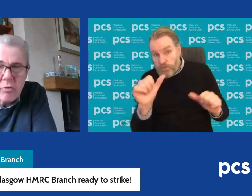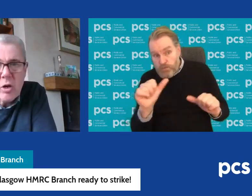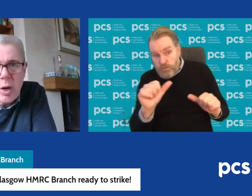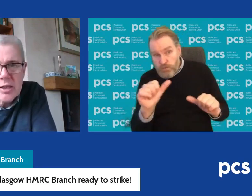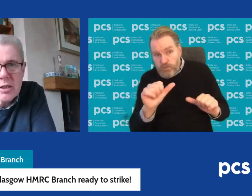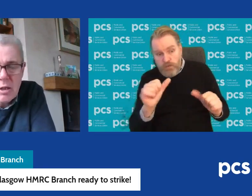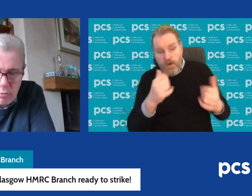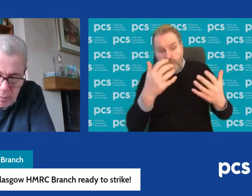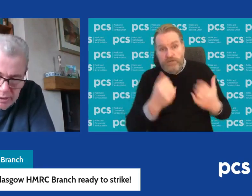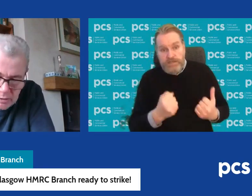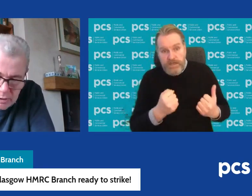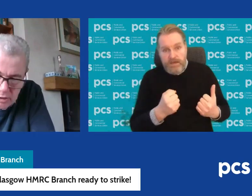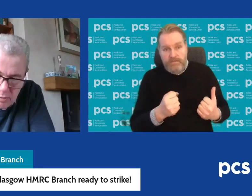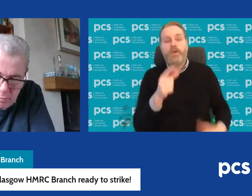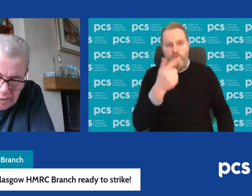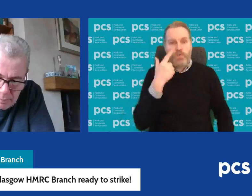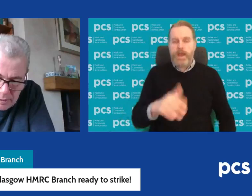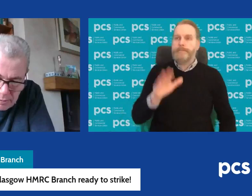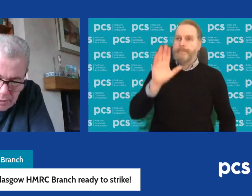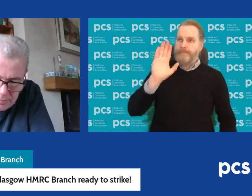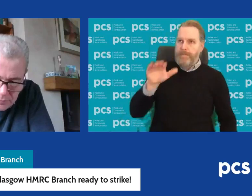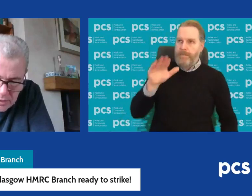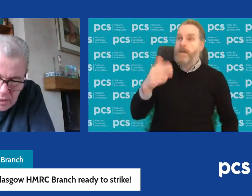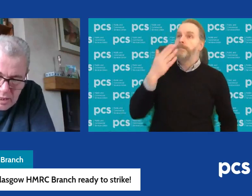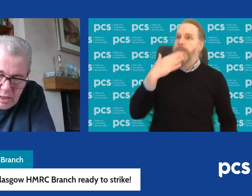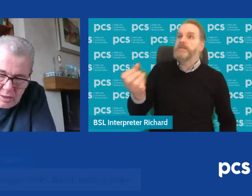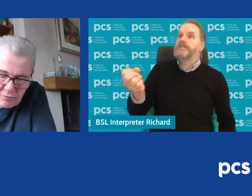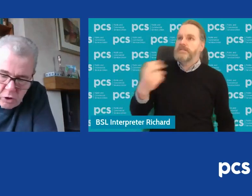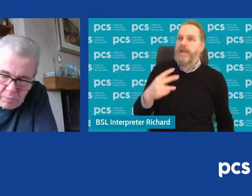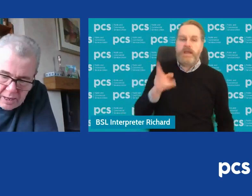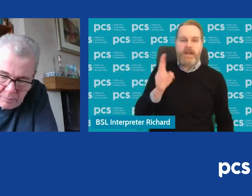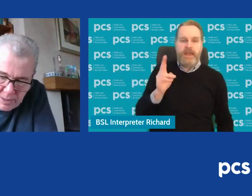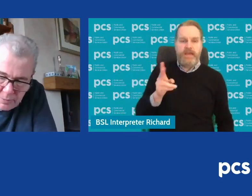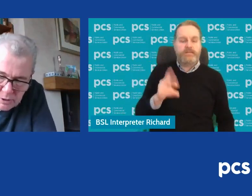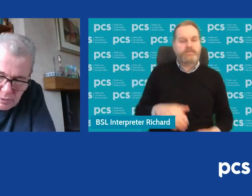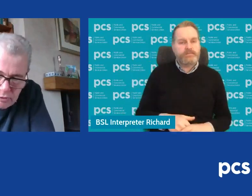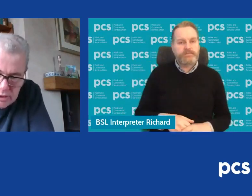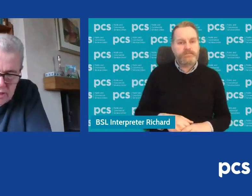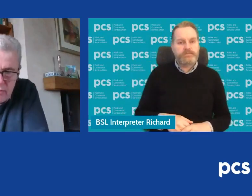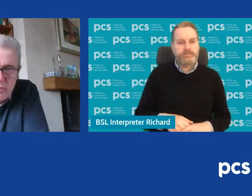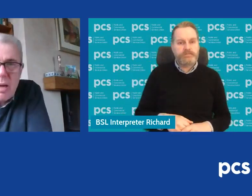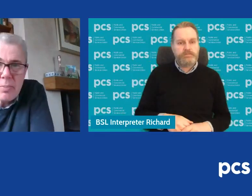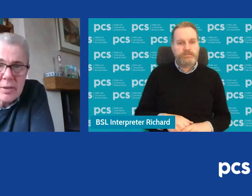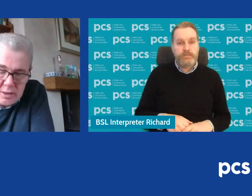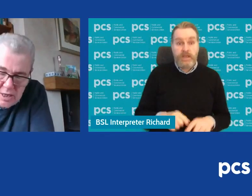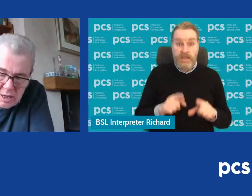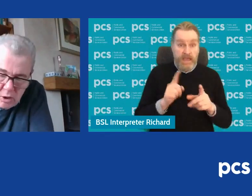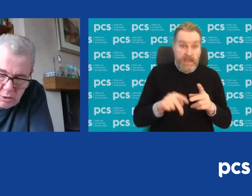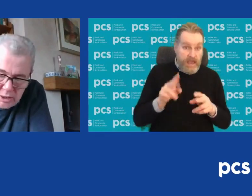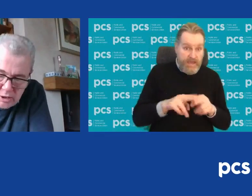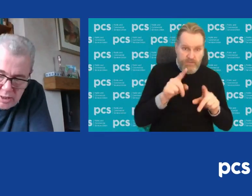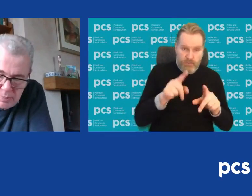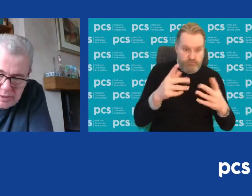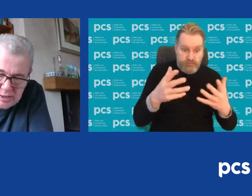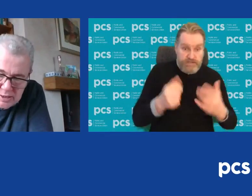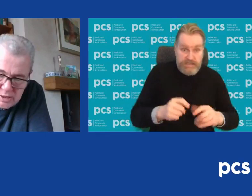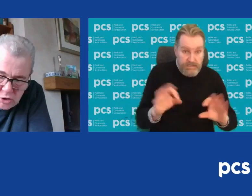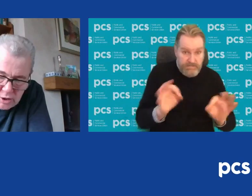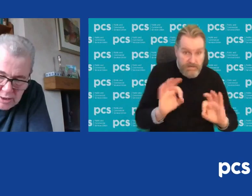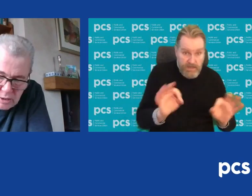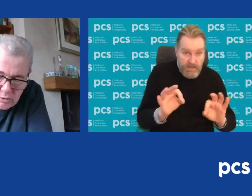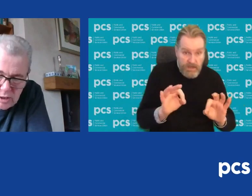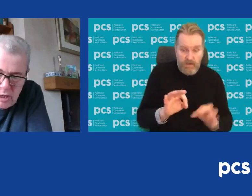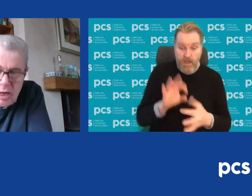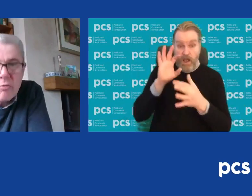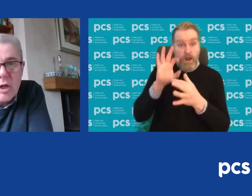can now request a replacement ballot paper. If no ballot paper has been received, members can now log into their PCS